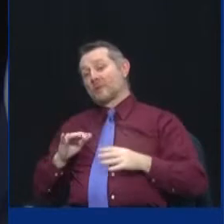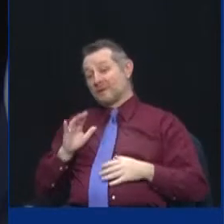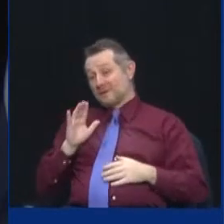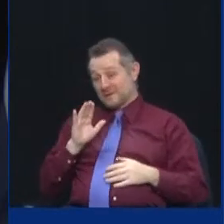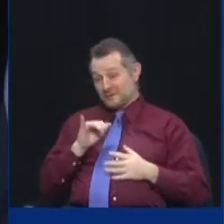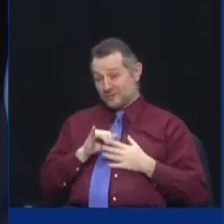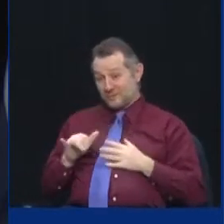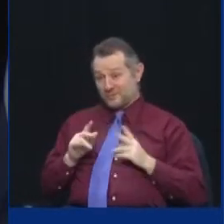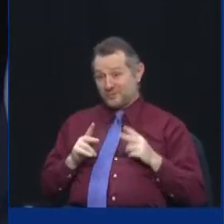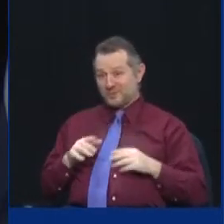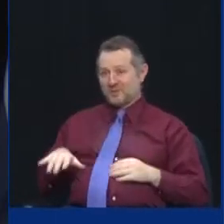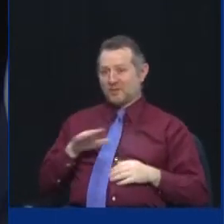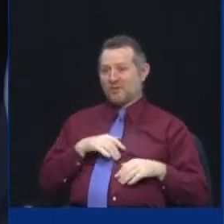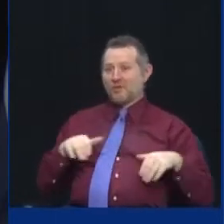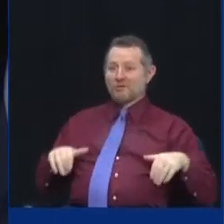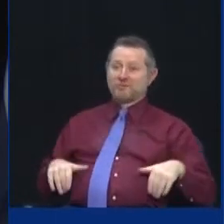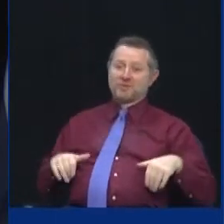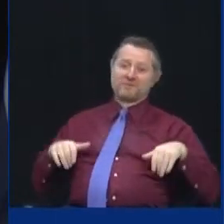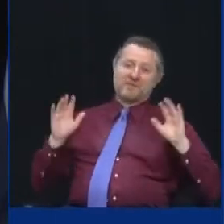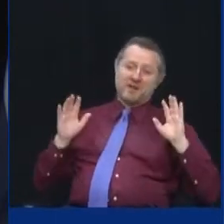Resignation suggests giving up.